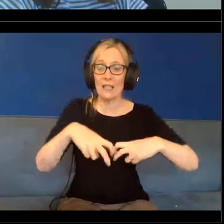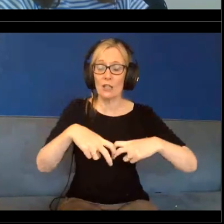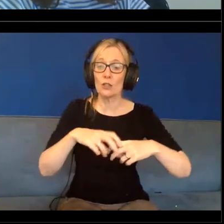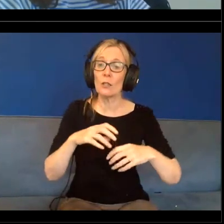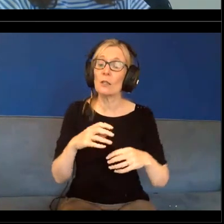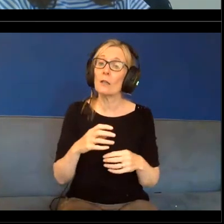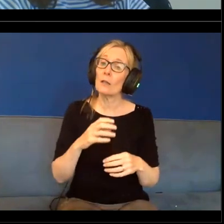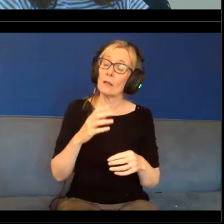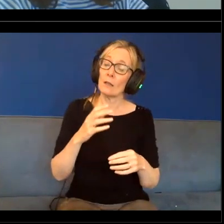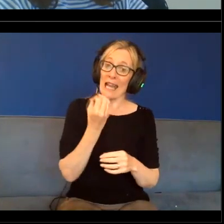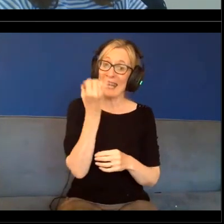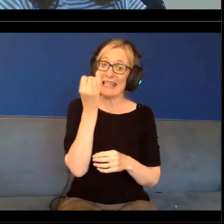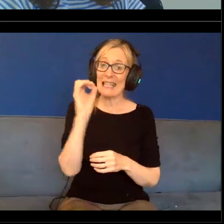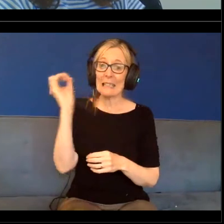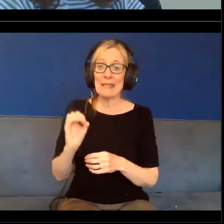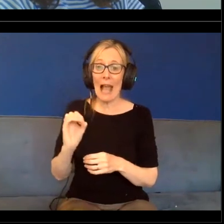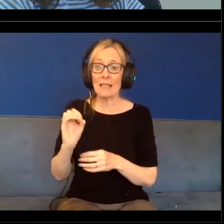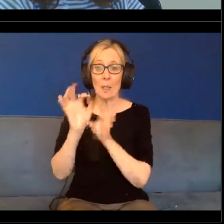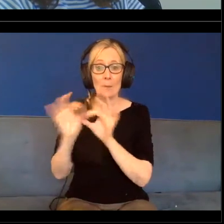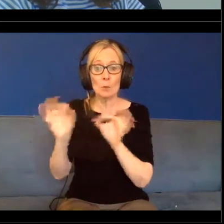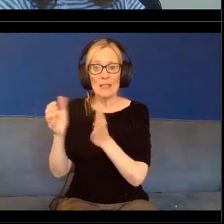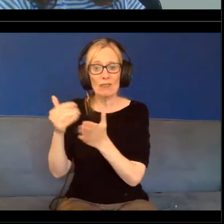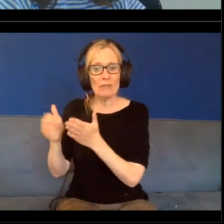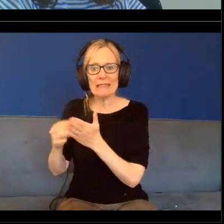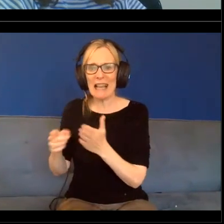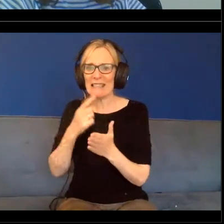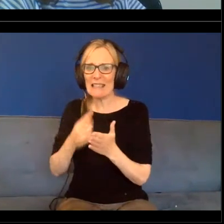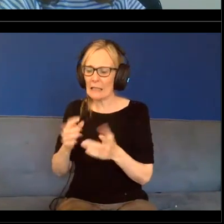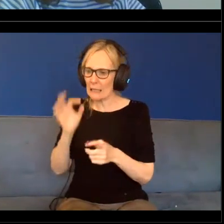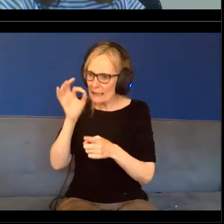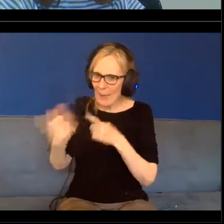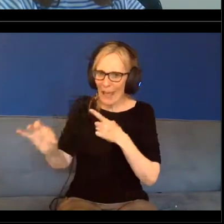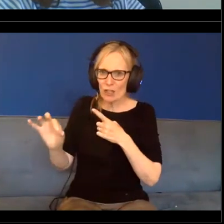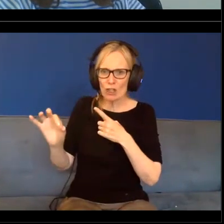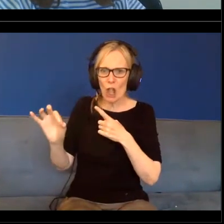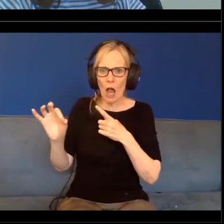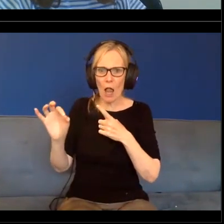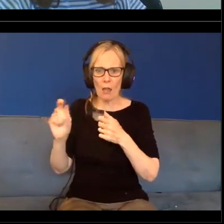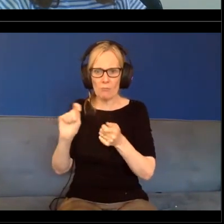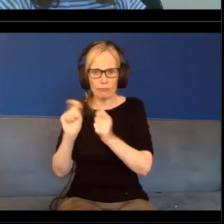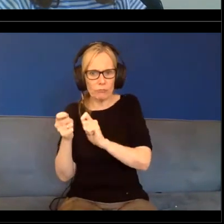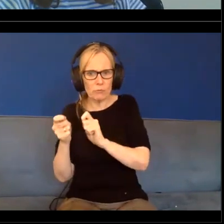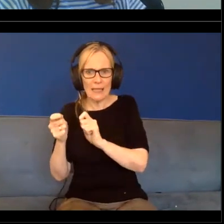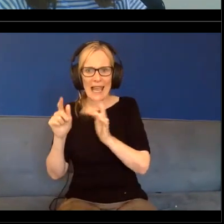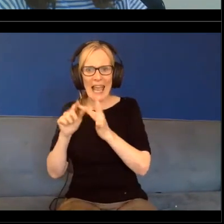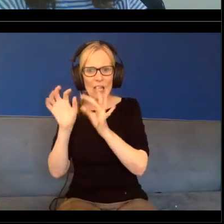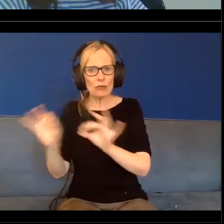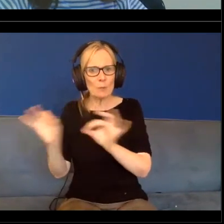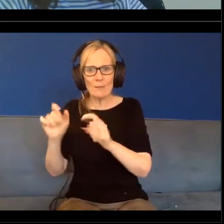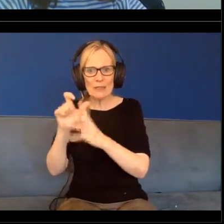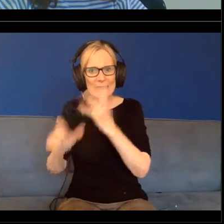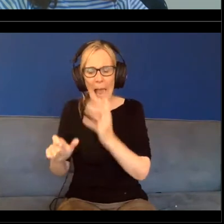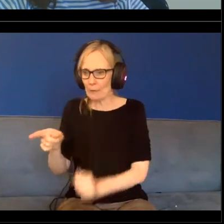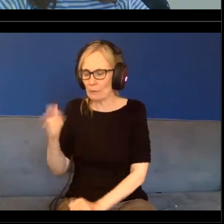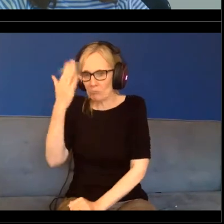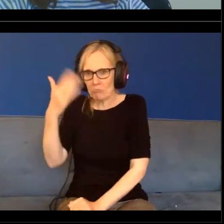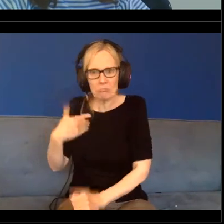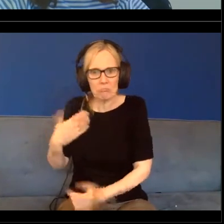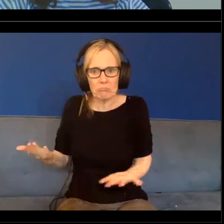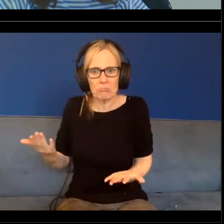music retailers said that they weren't aware of any specialist products or adapted instruments for disabled people. Only 54% of